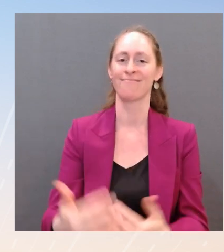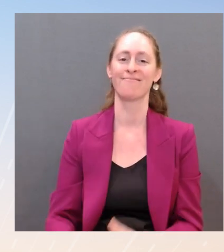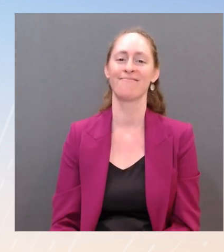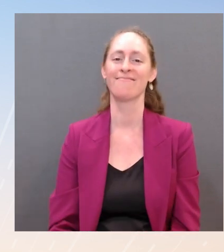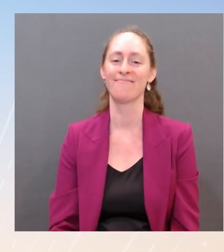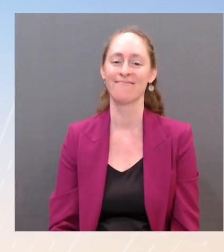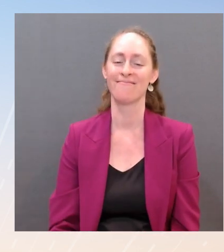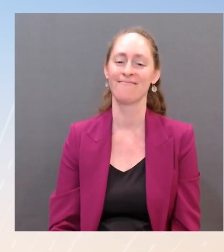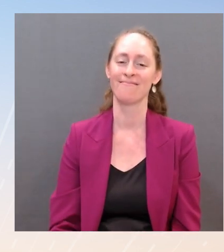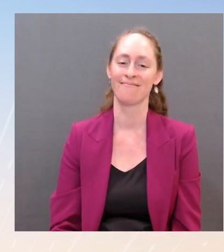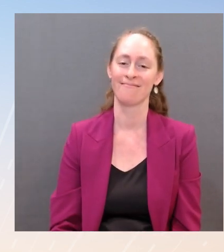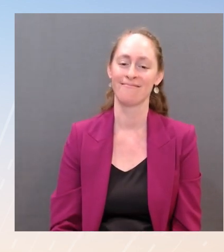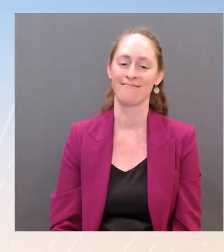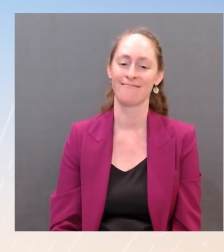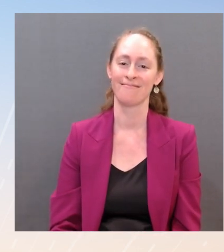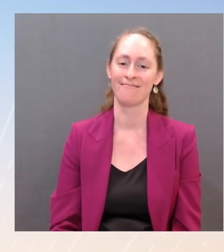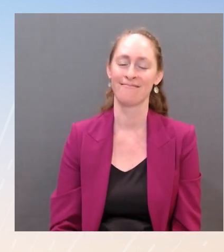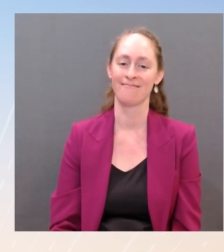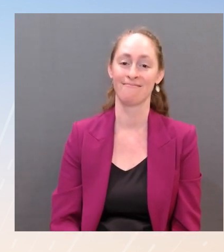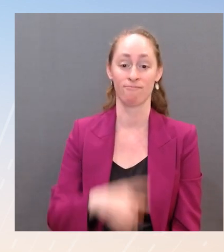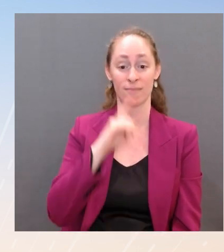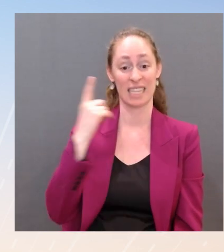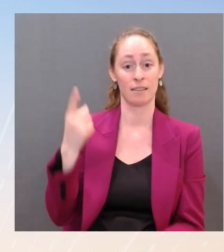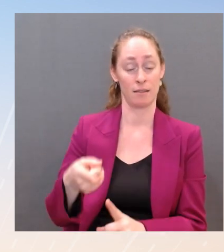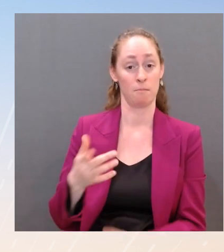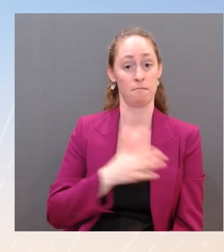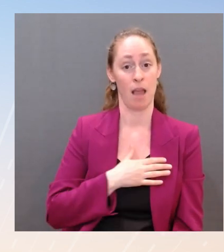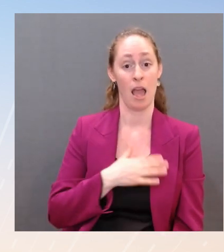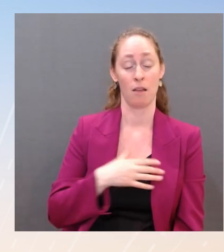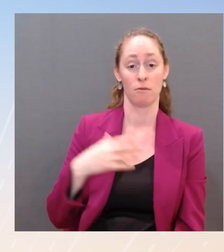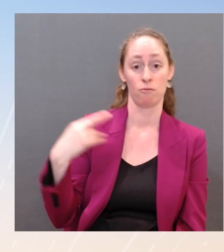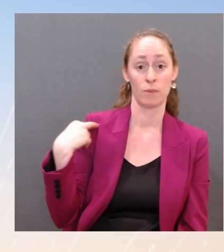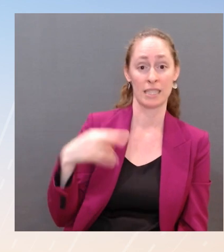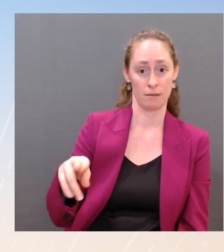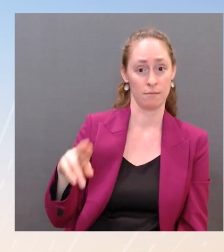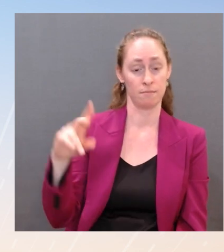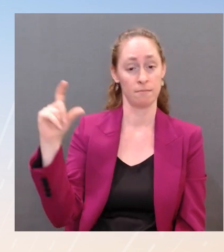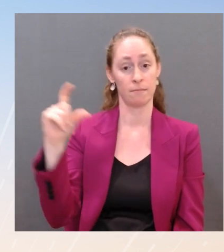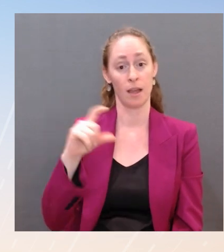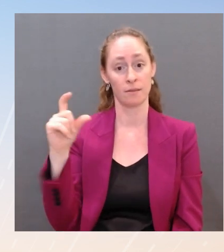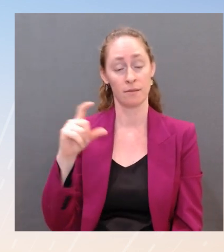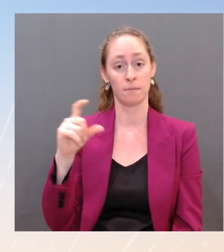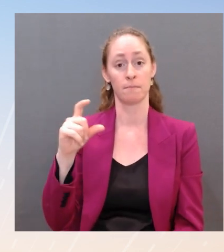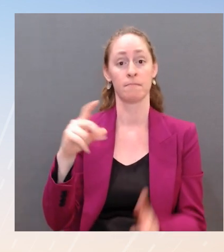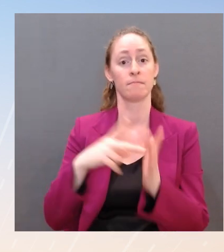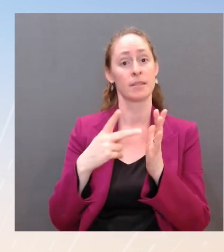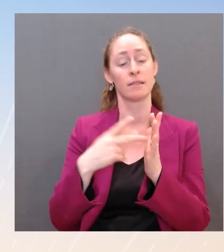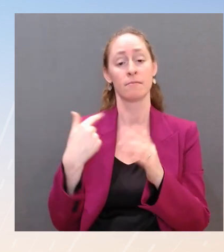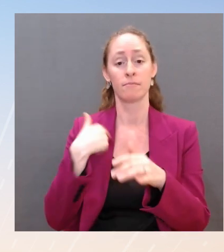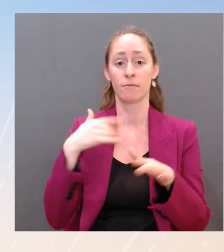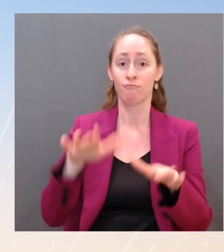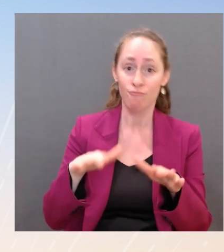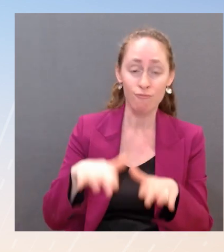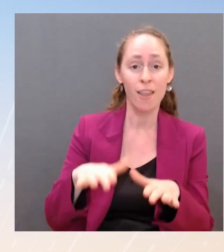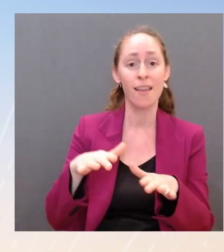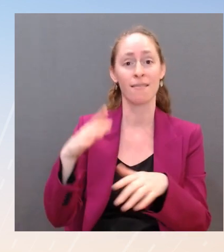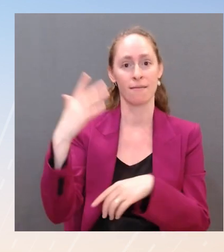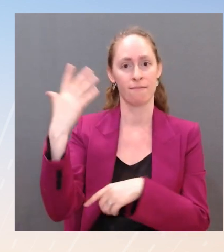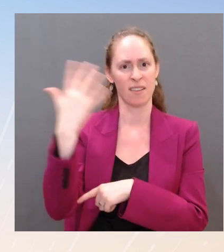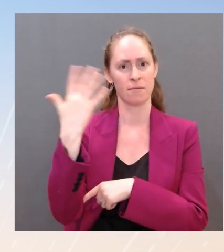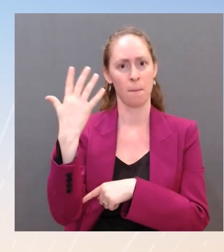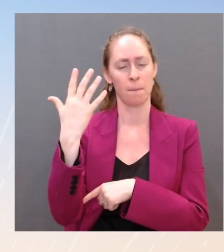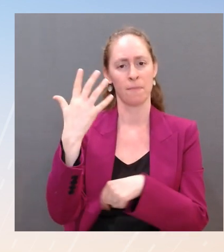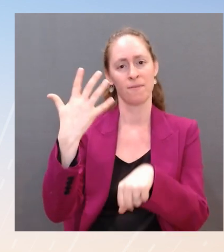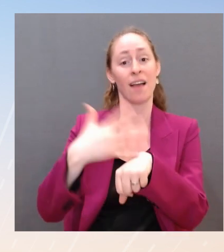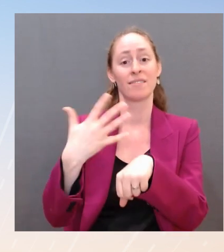5 times a day. And this idea that if we look at our cultures and we look at simple ways to do that. So for me, that's prayer. Initially, I didn't think that was